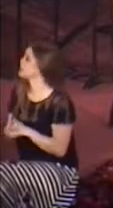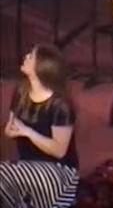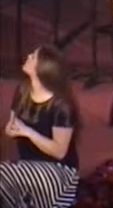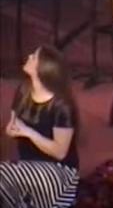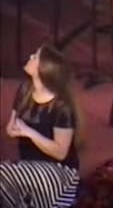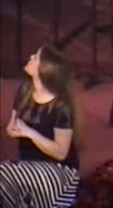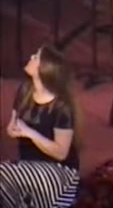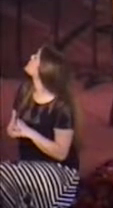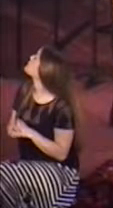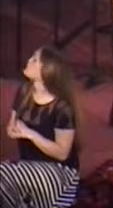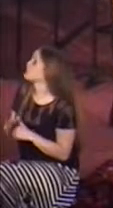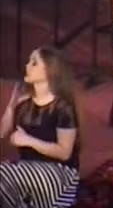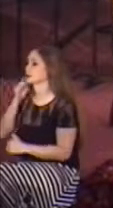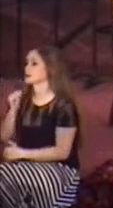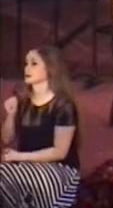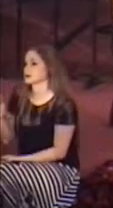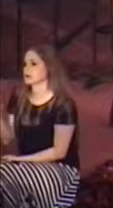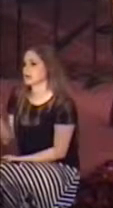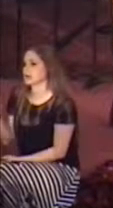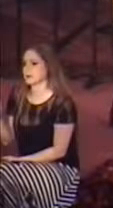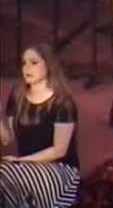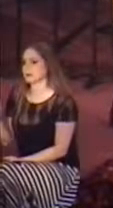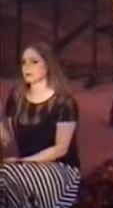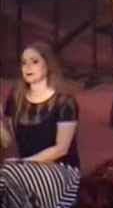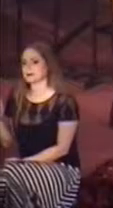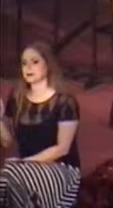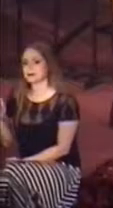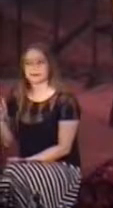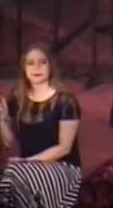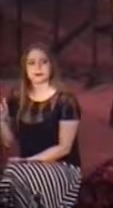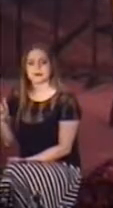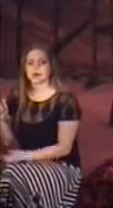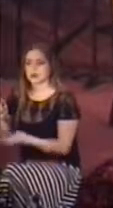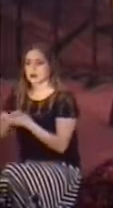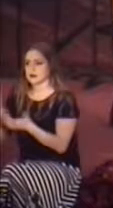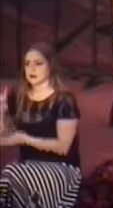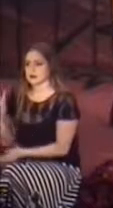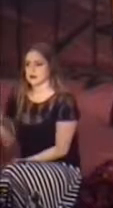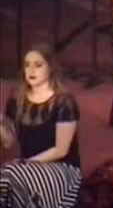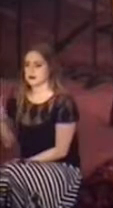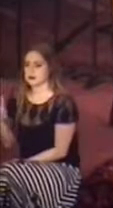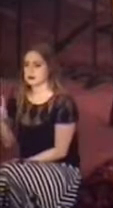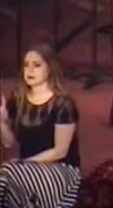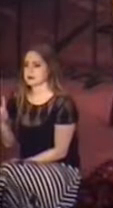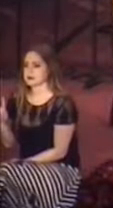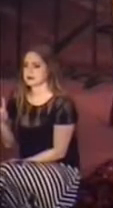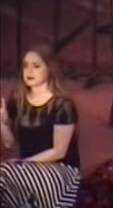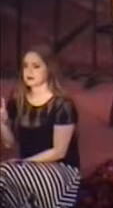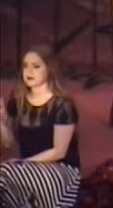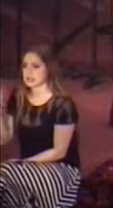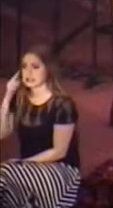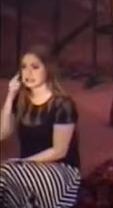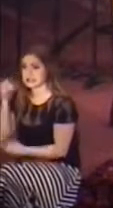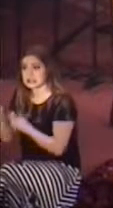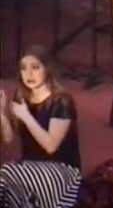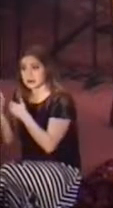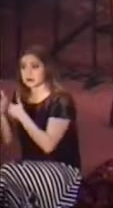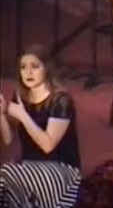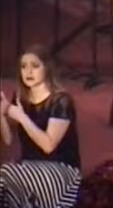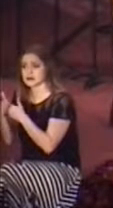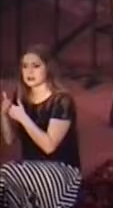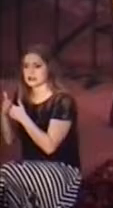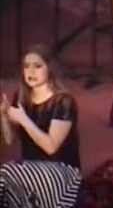with me to Hebrews chapter 10. And I'm going to start with verse 4. And listen closely.